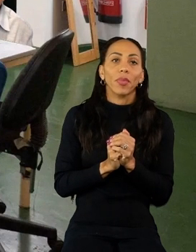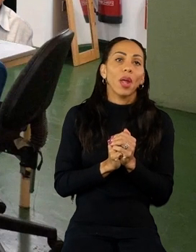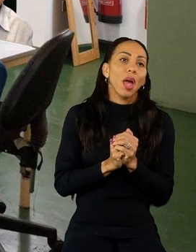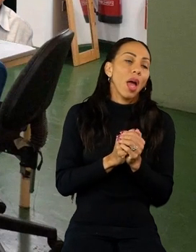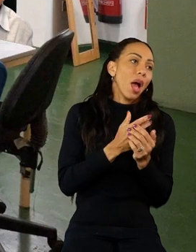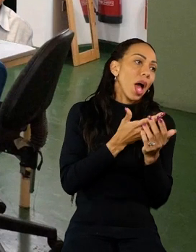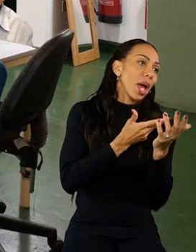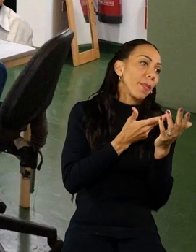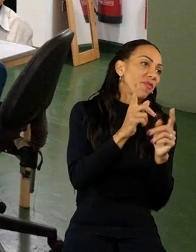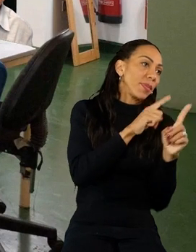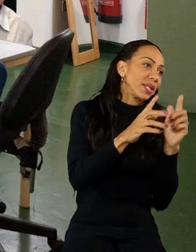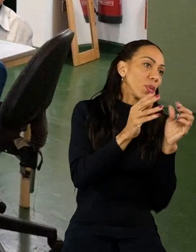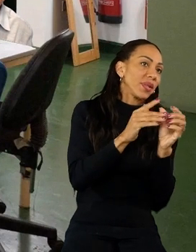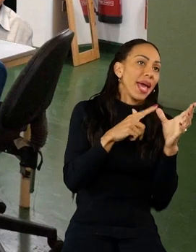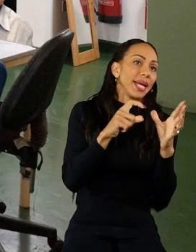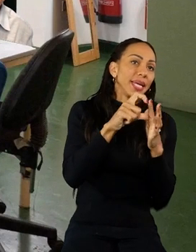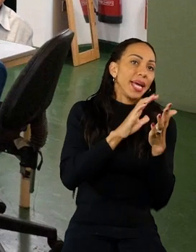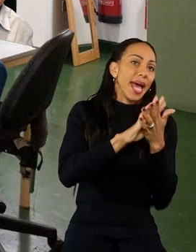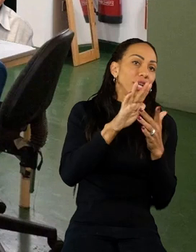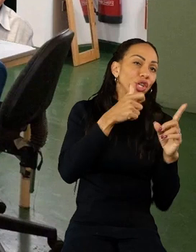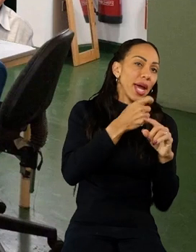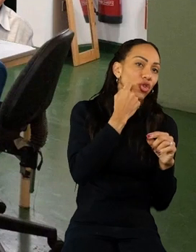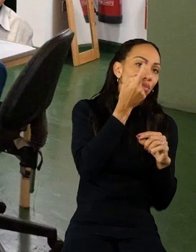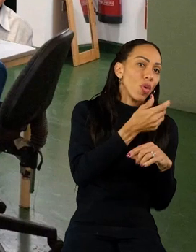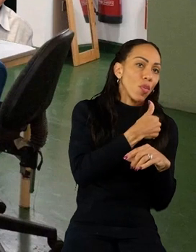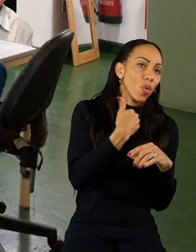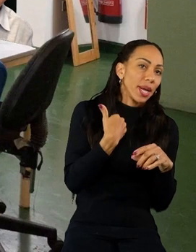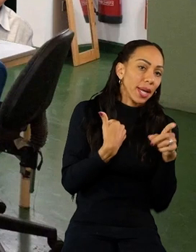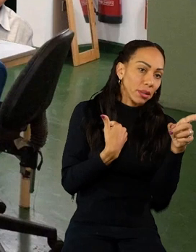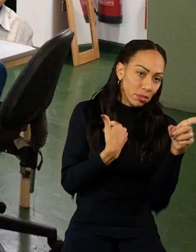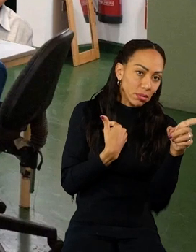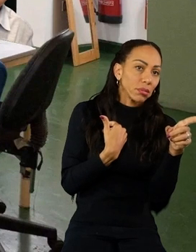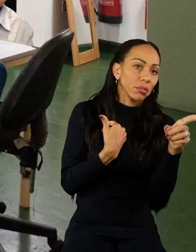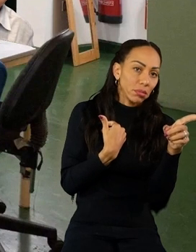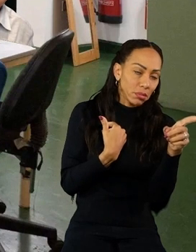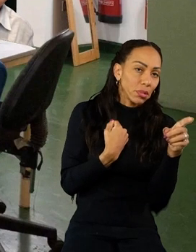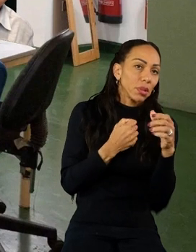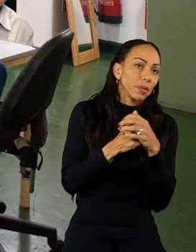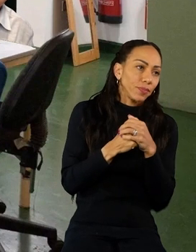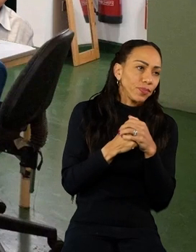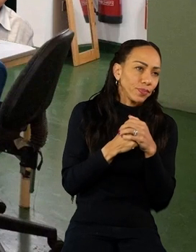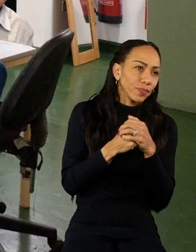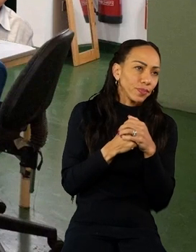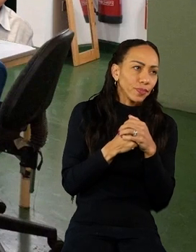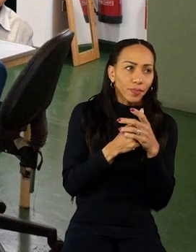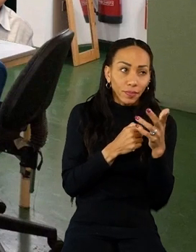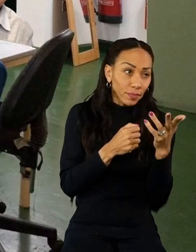Okay. I don't mind. Cool. Leave that with me. I'm checking in with ADHK tomorrow